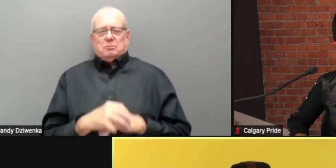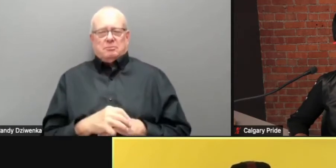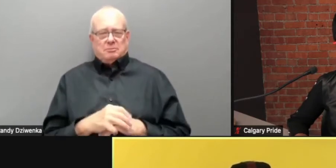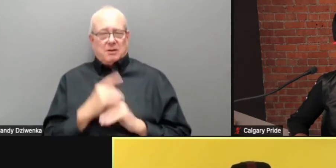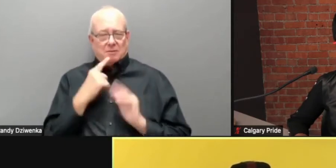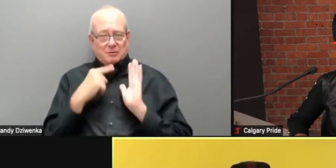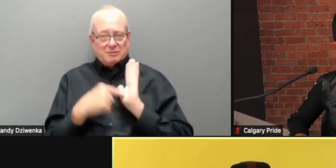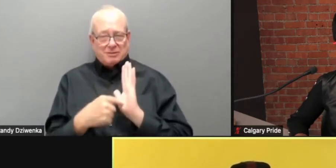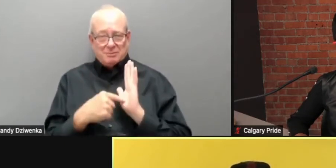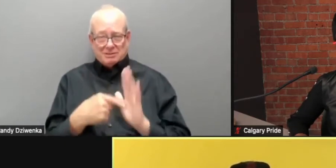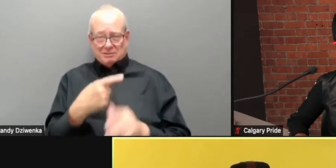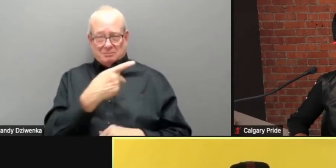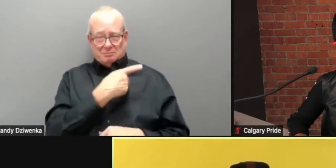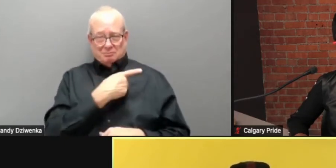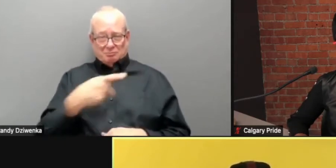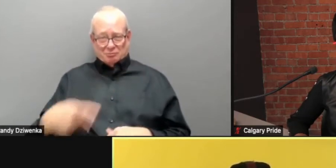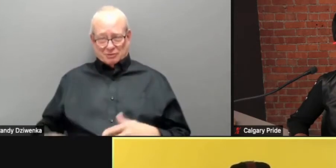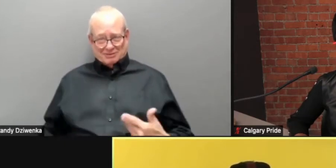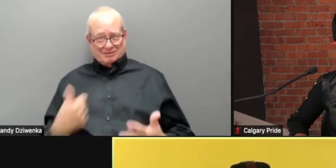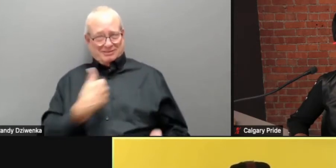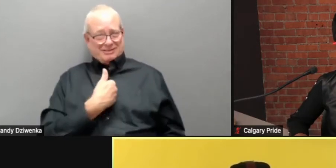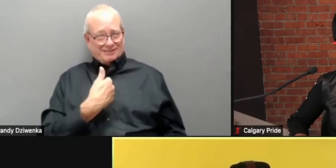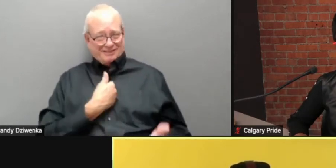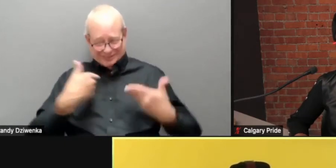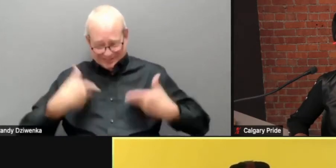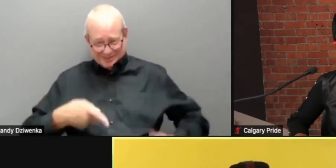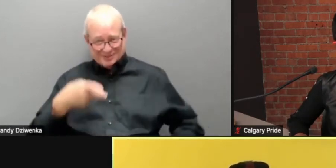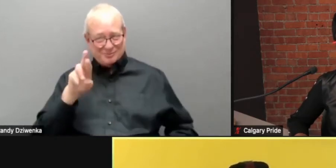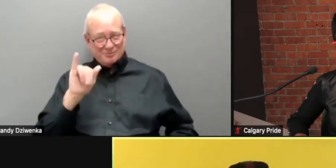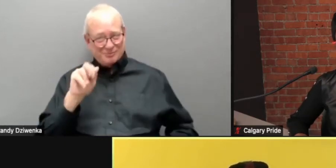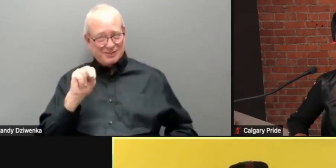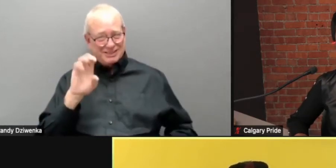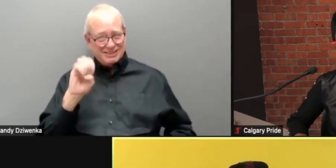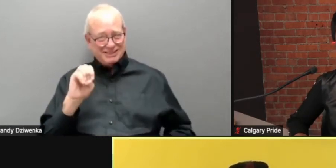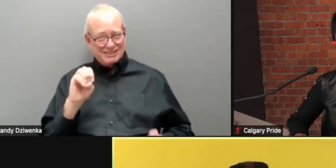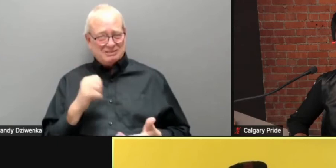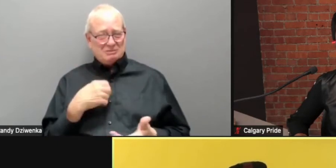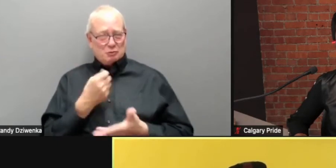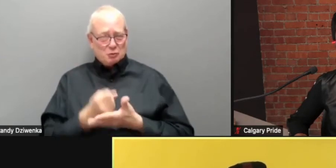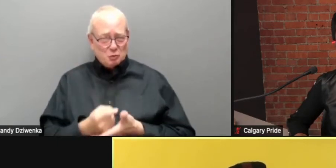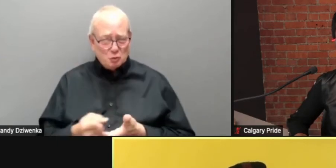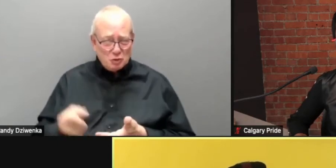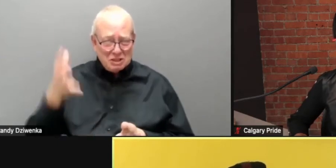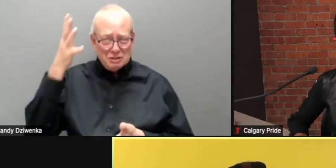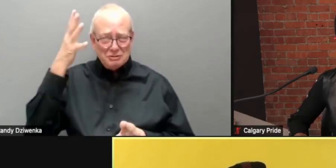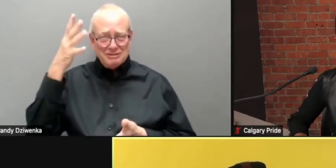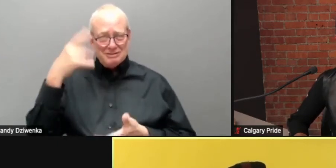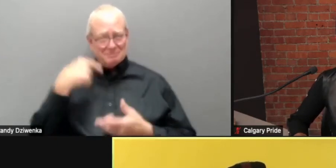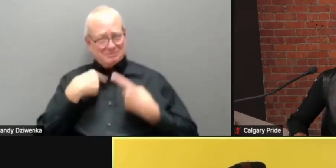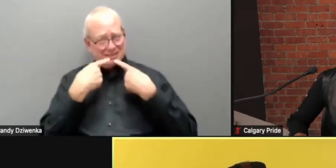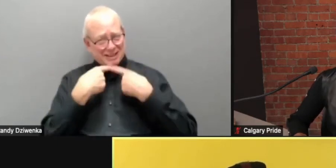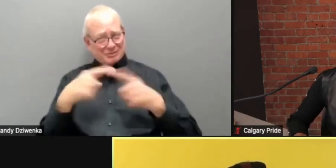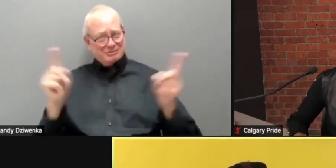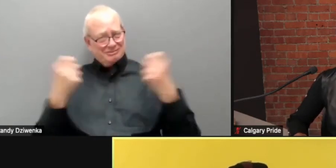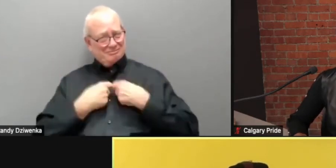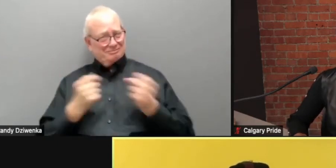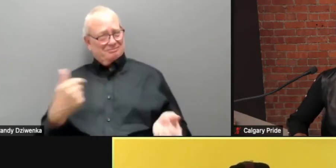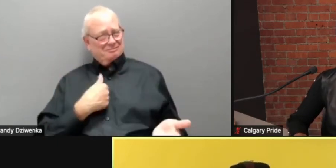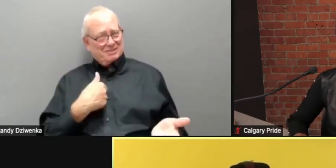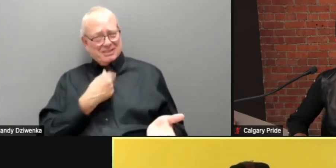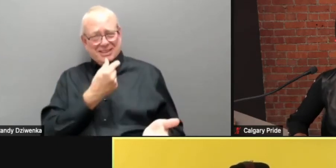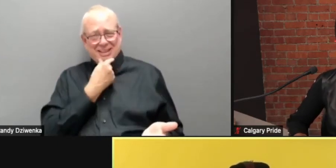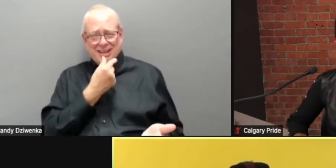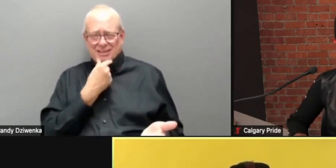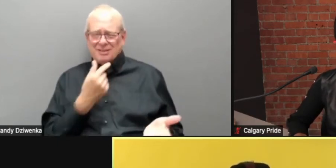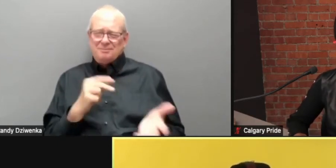low economic background. So those are the things which we need to change, and that's what